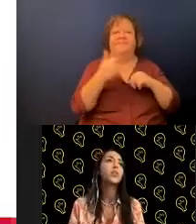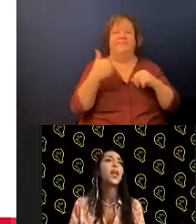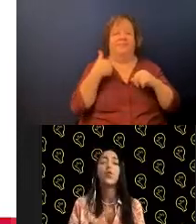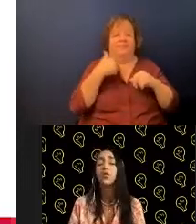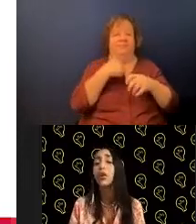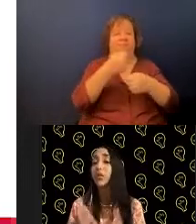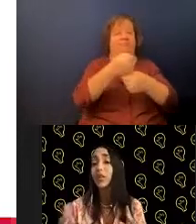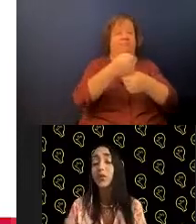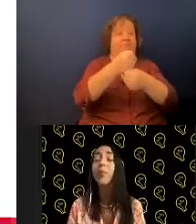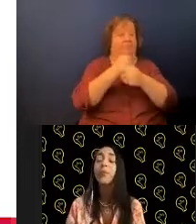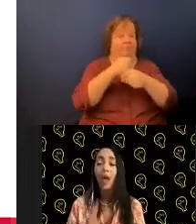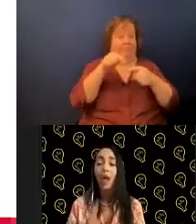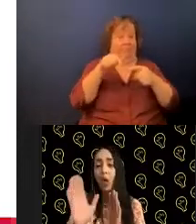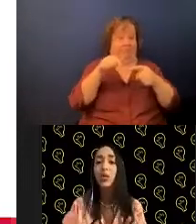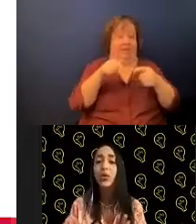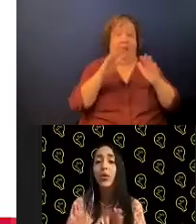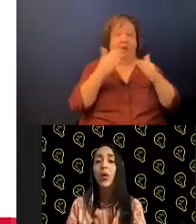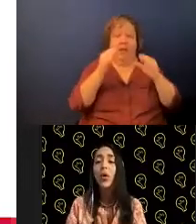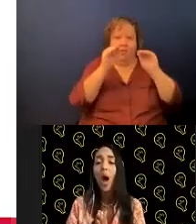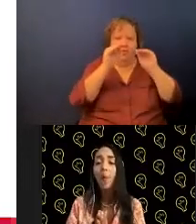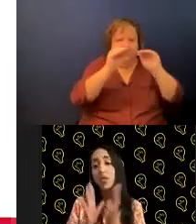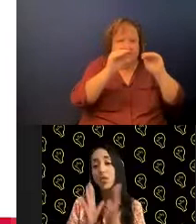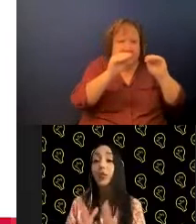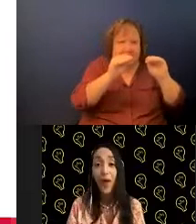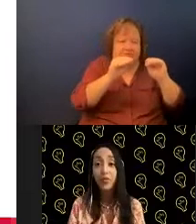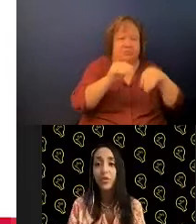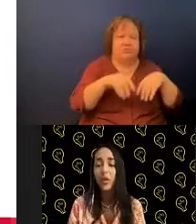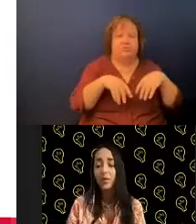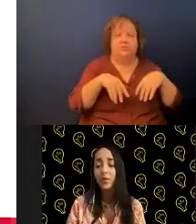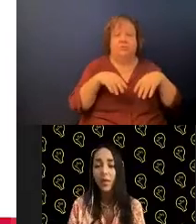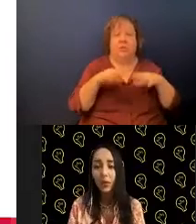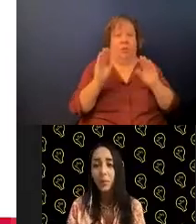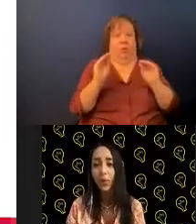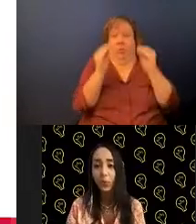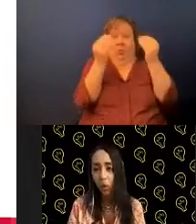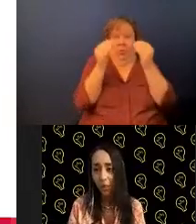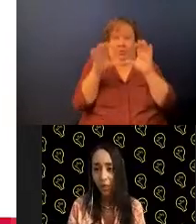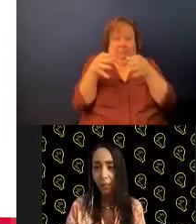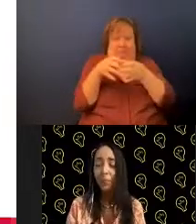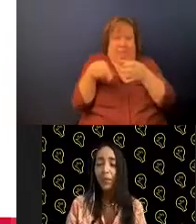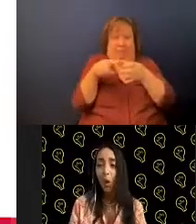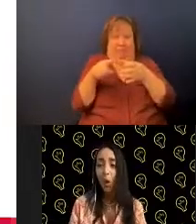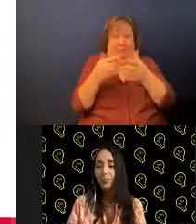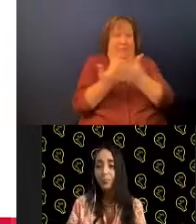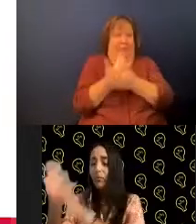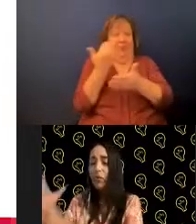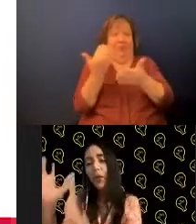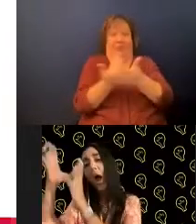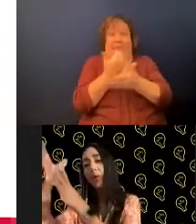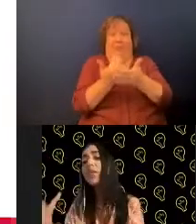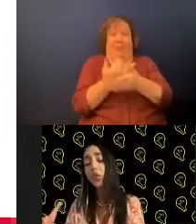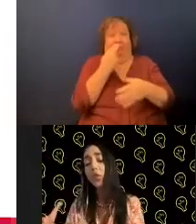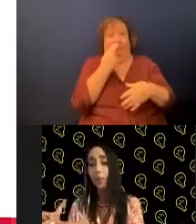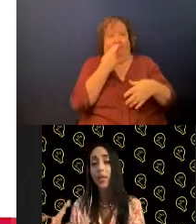want to say it was very successful. And I will tell you some of the factors that played a very important role in it. So for